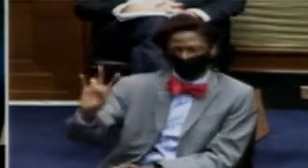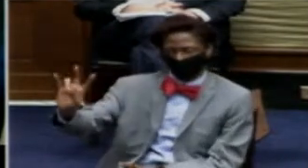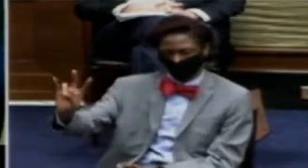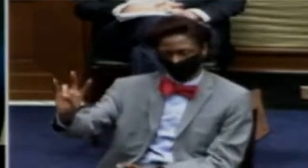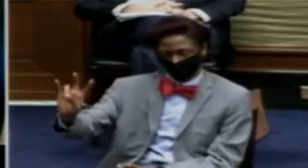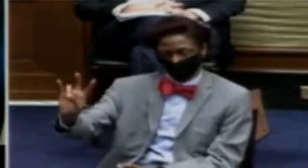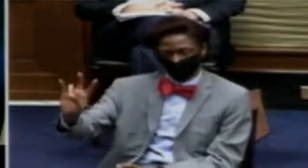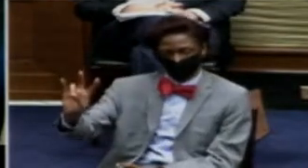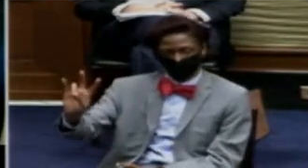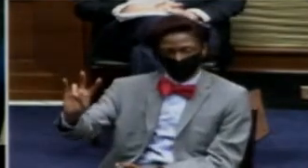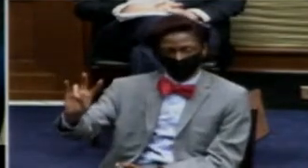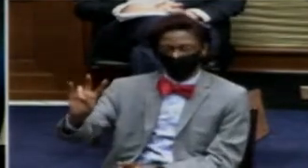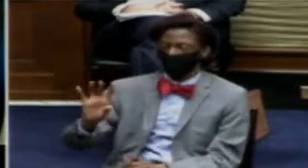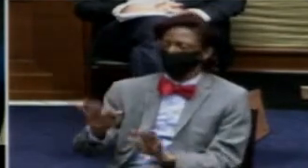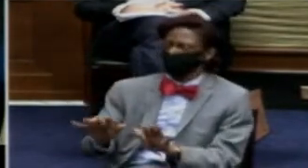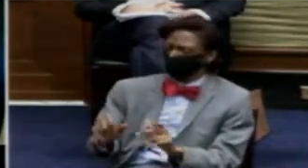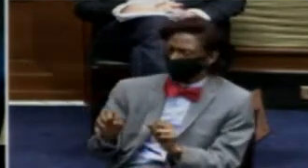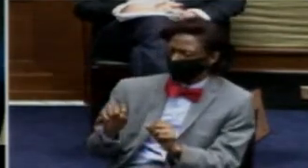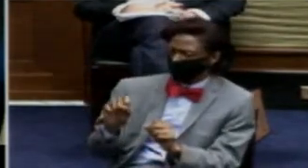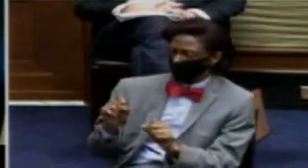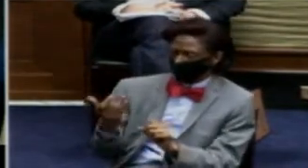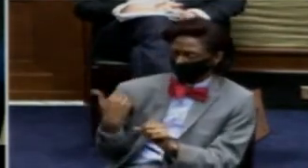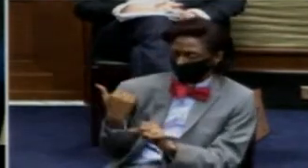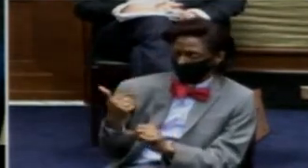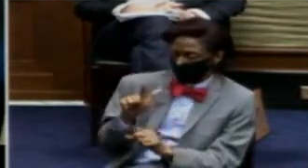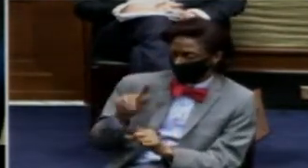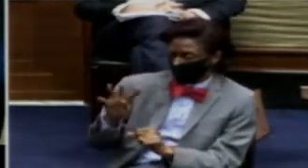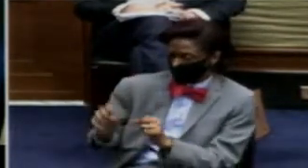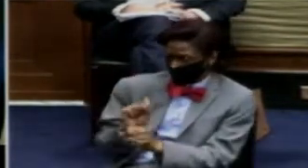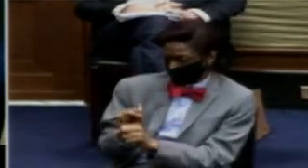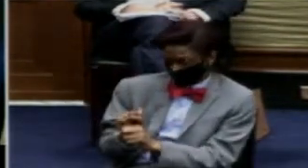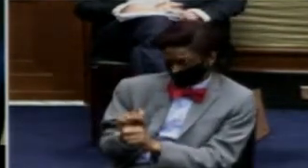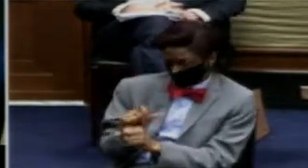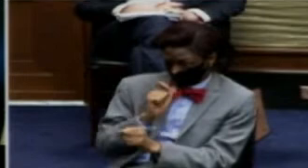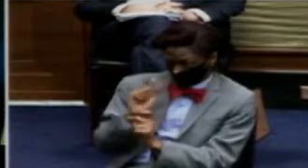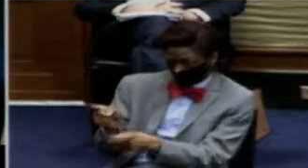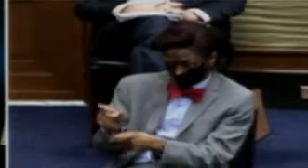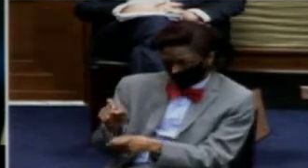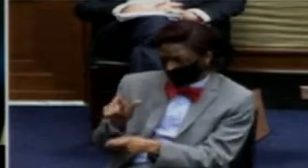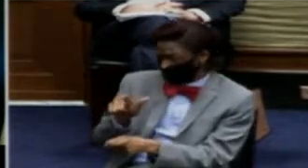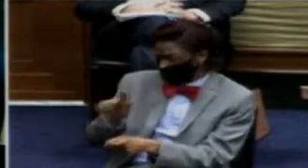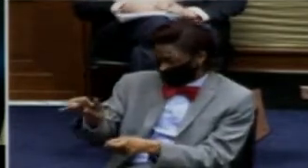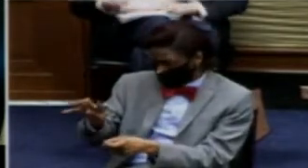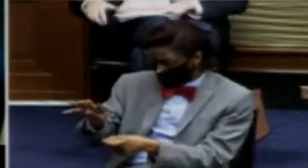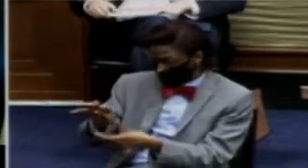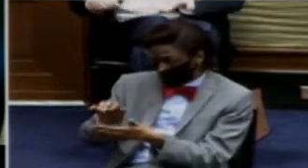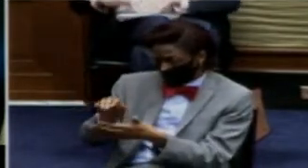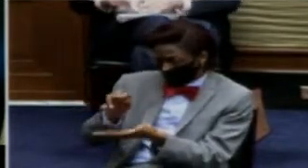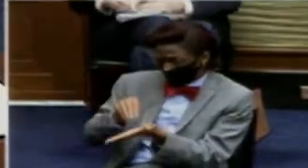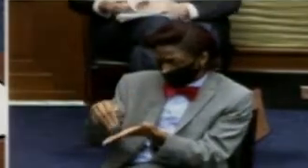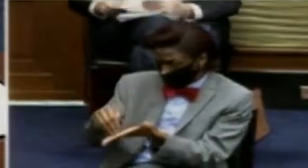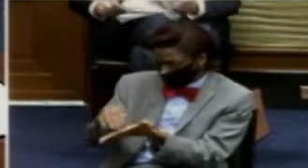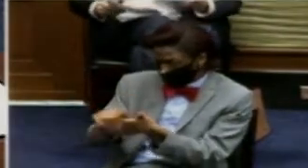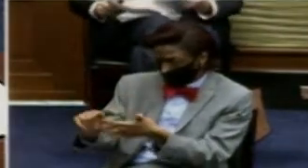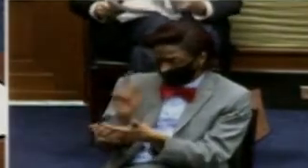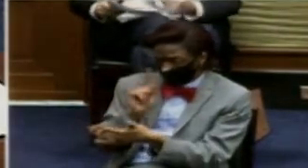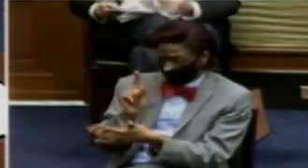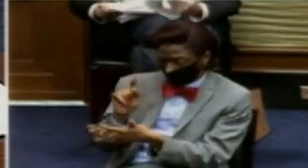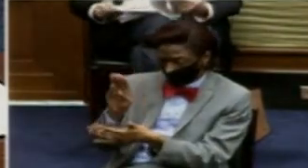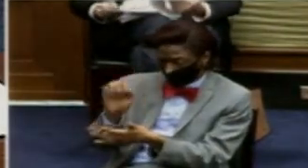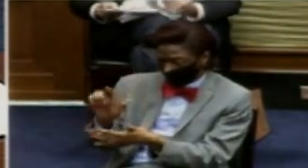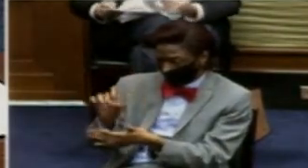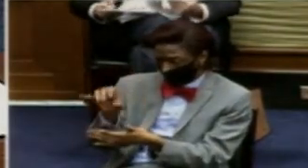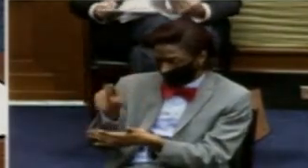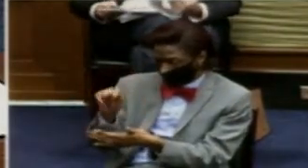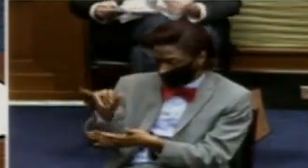The federal government did not, over the last 24 years, contribute $4.5 billion to bail out the pension fund? No, no, it did